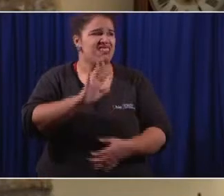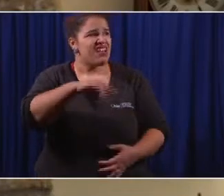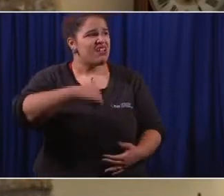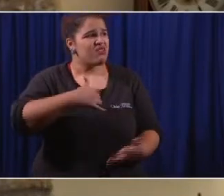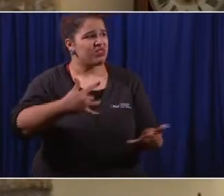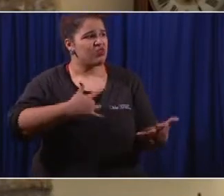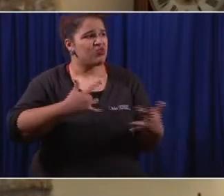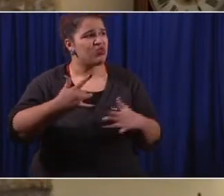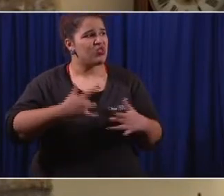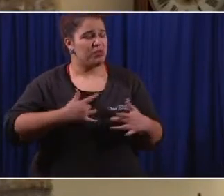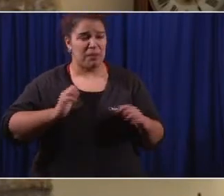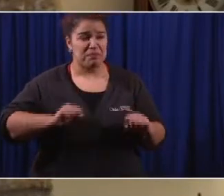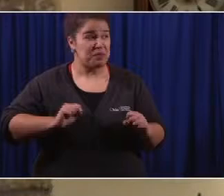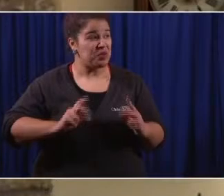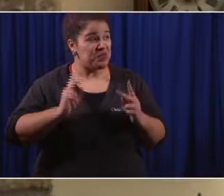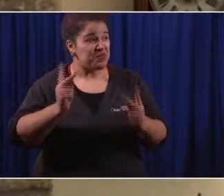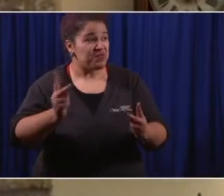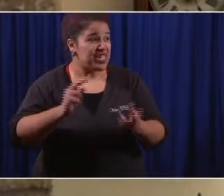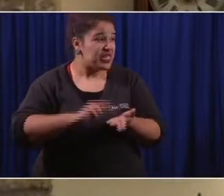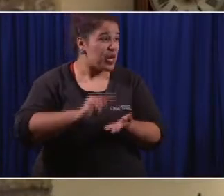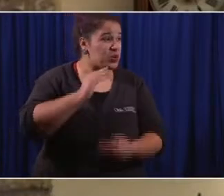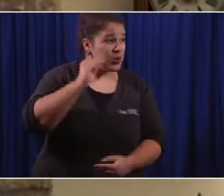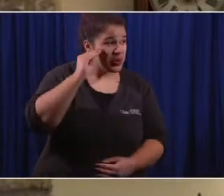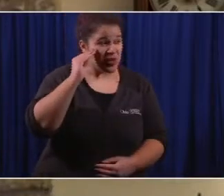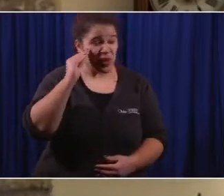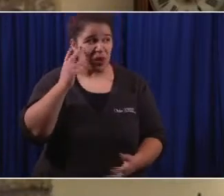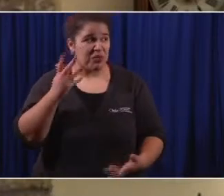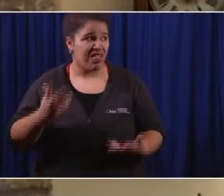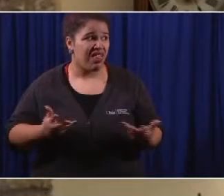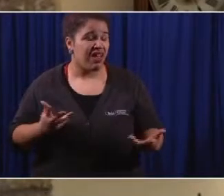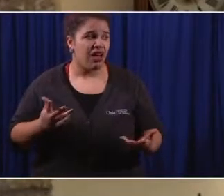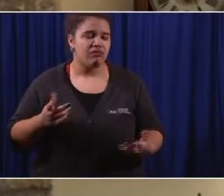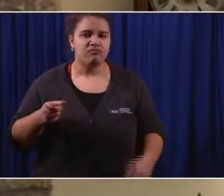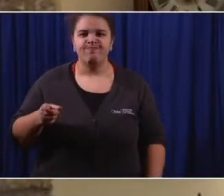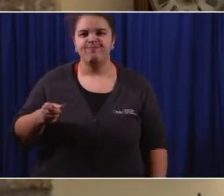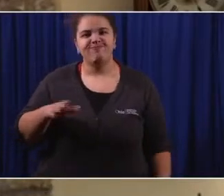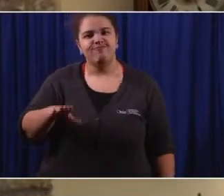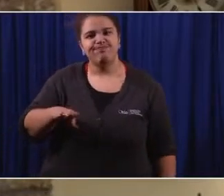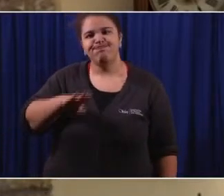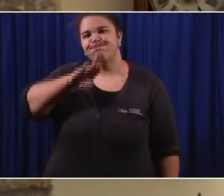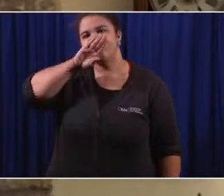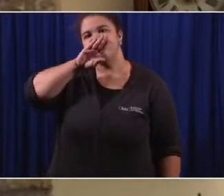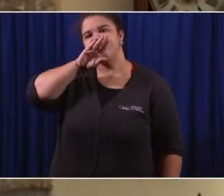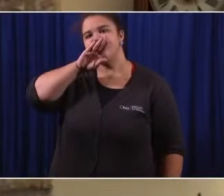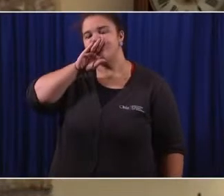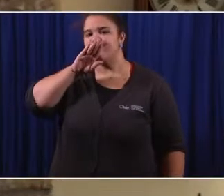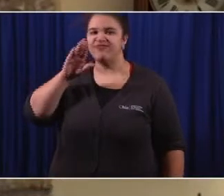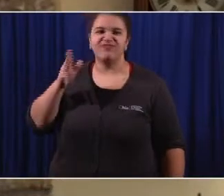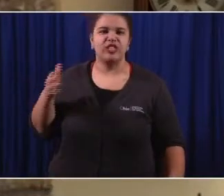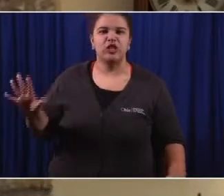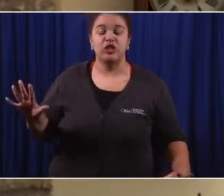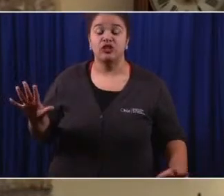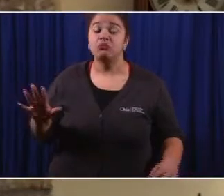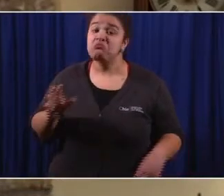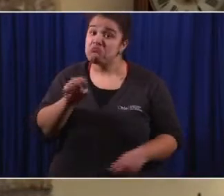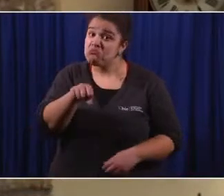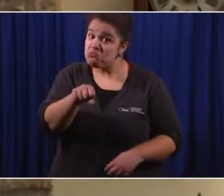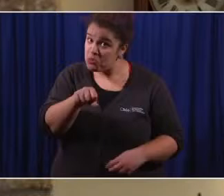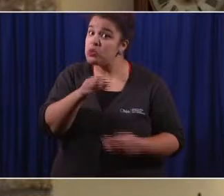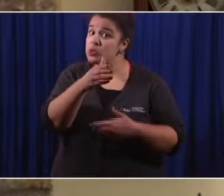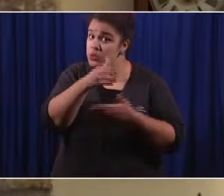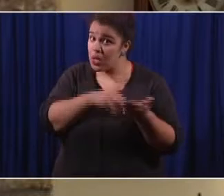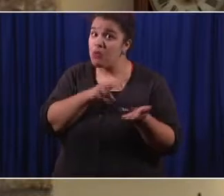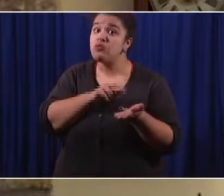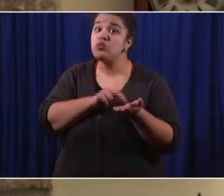about visitation limits, showing her frustration that even though nursing homes are allowed to have some visitors